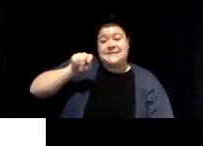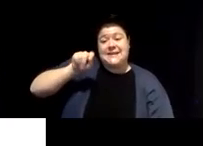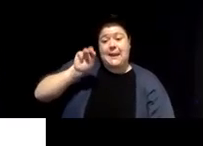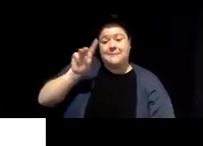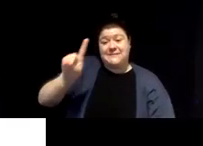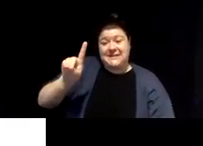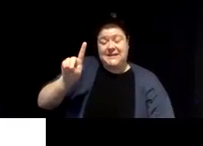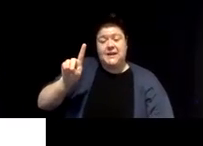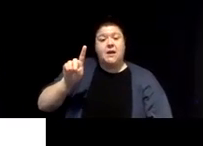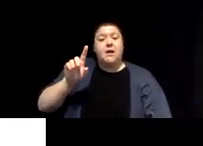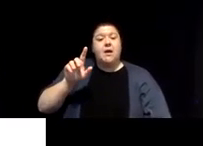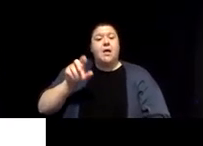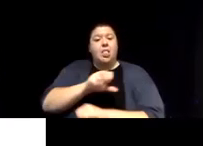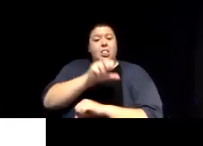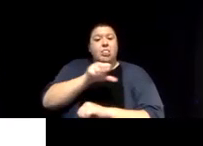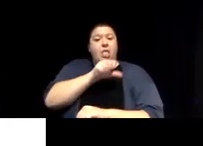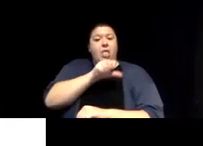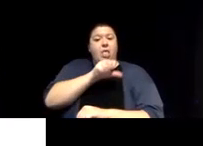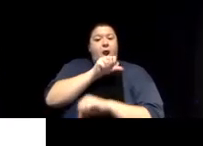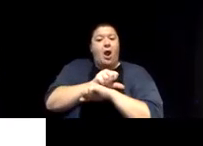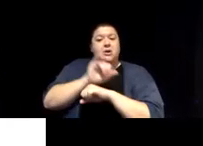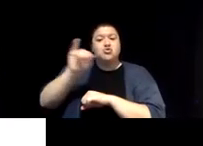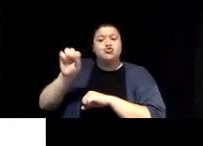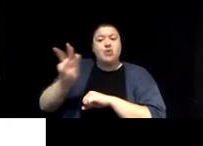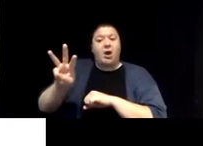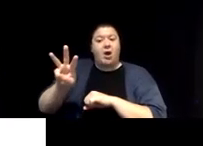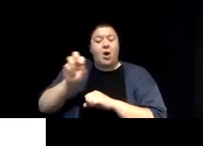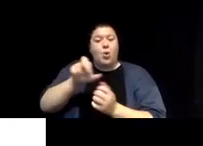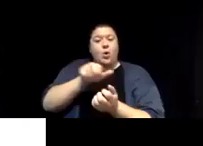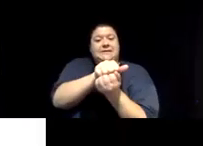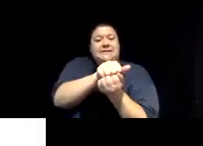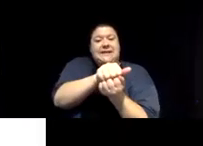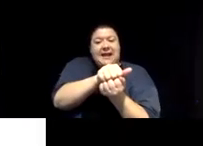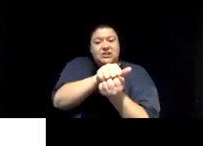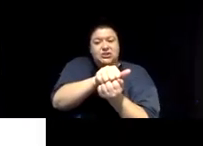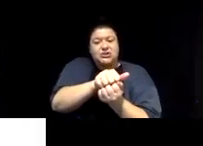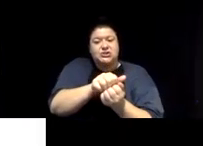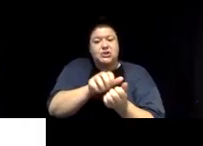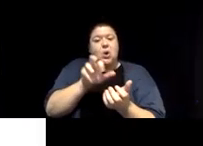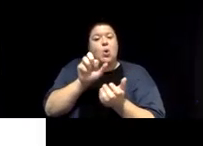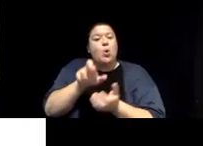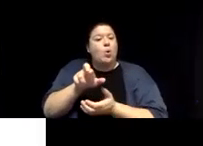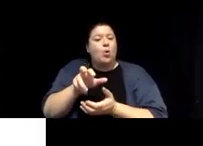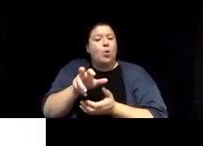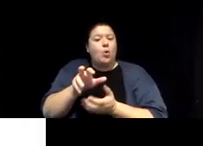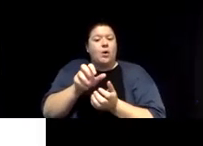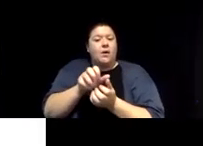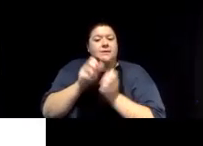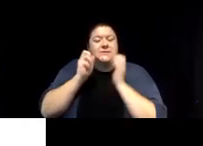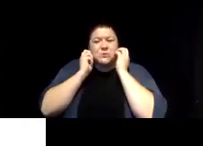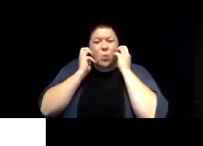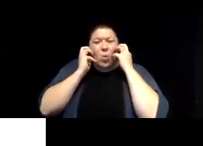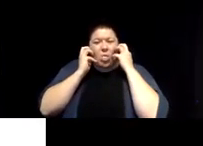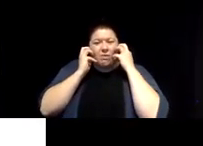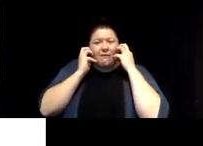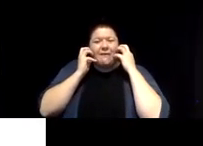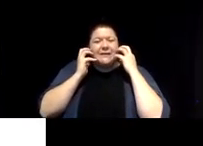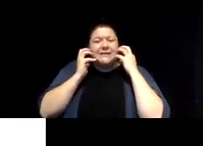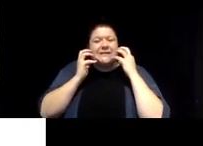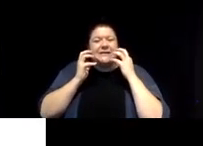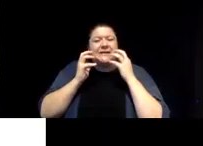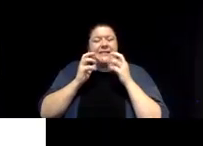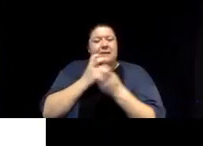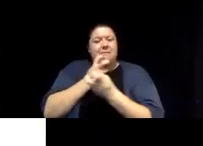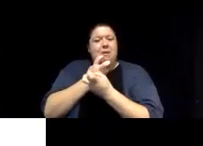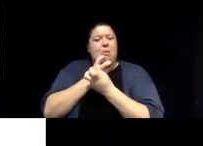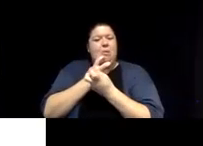jaw, or they clench their jaws, or there's just inflammation of the jaw bone where it